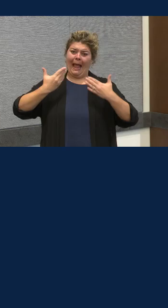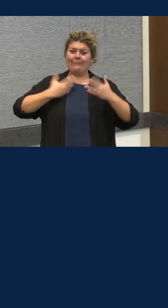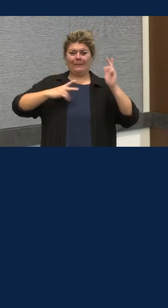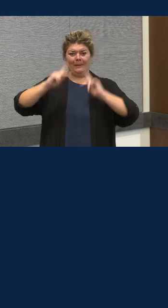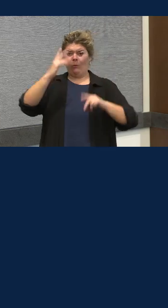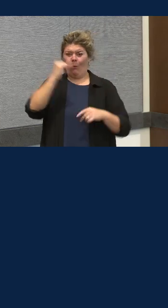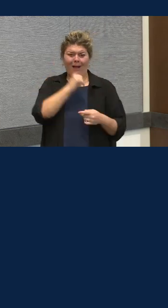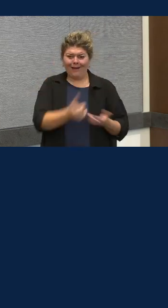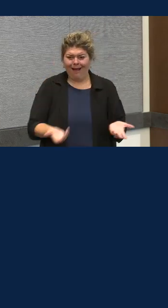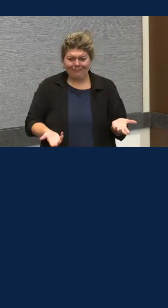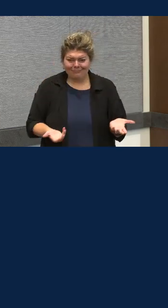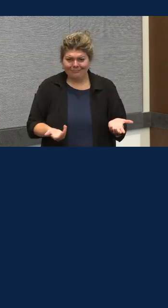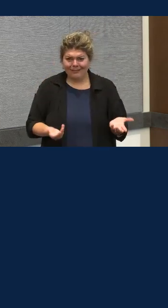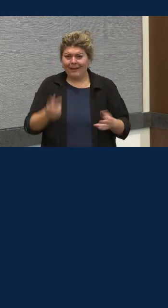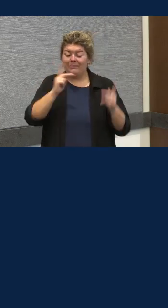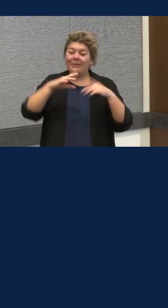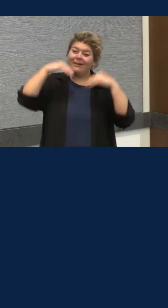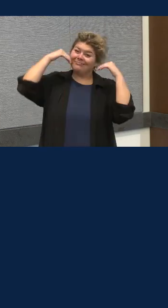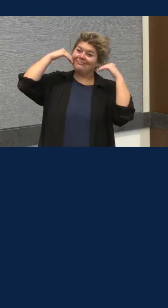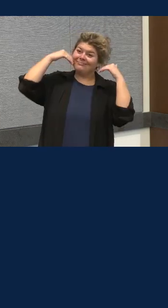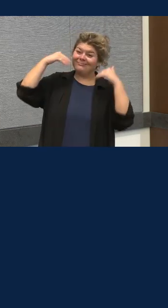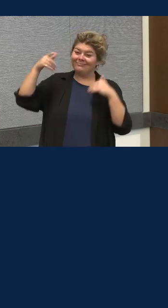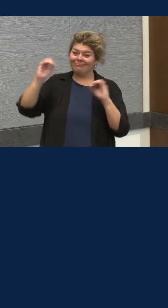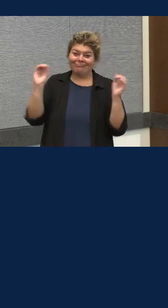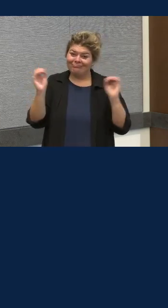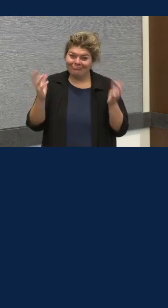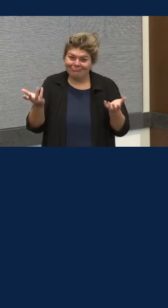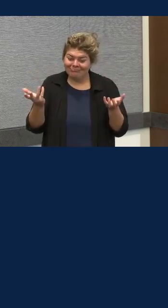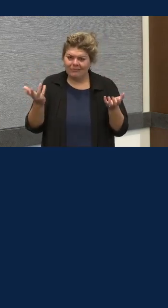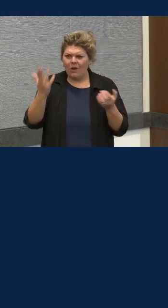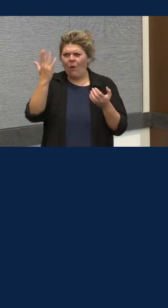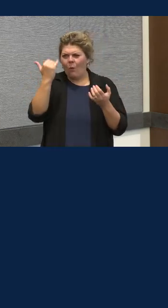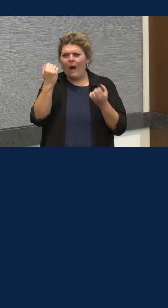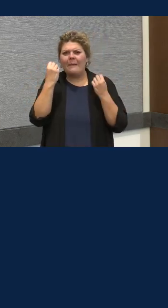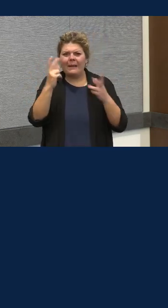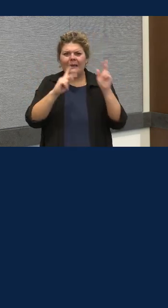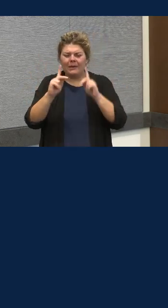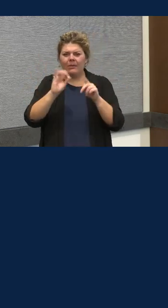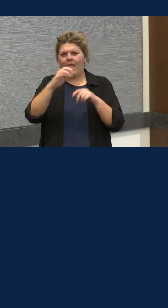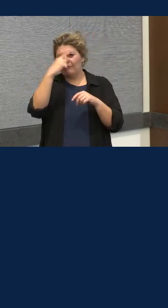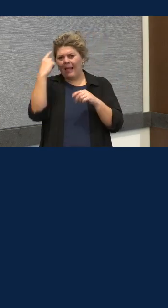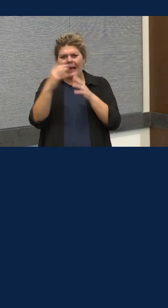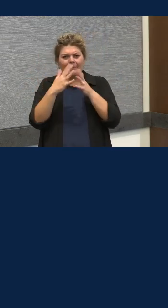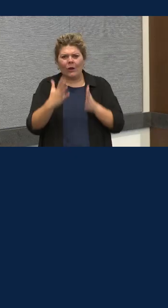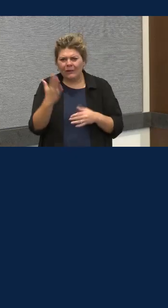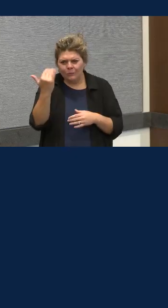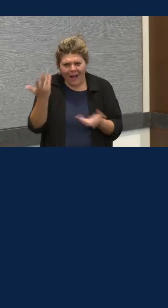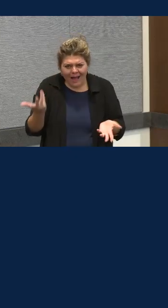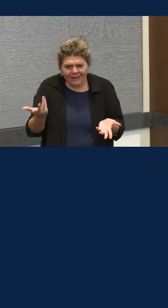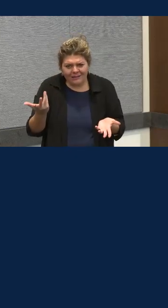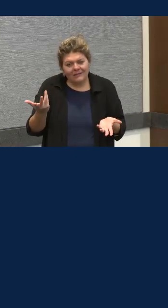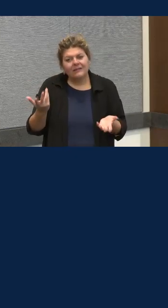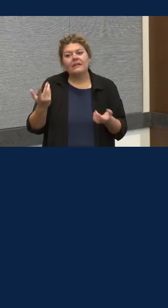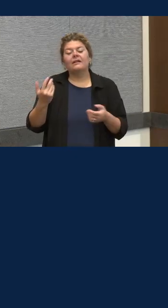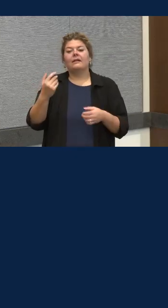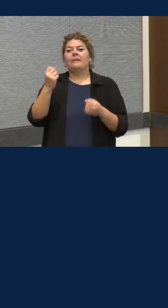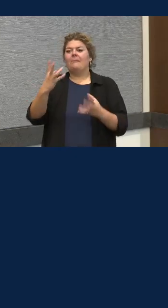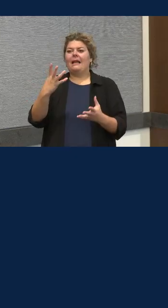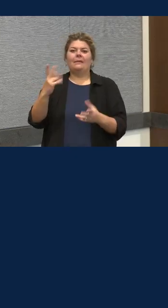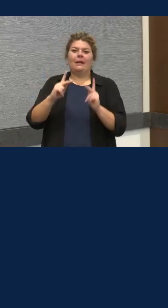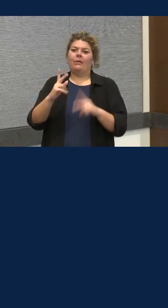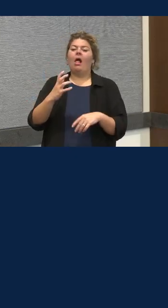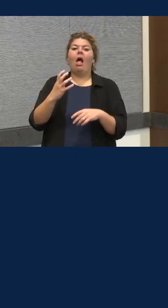people, of people smiling? Why were there so many pictures of Black Americans?